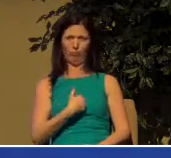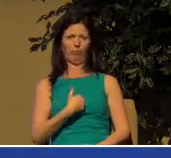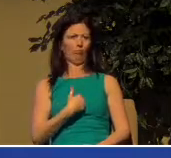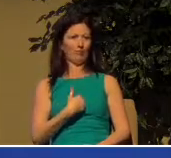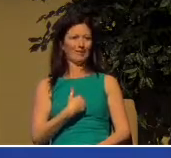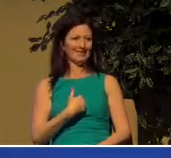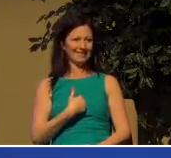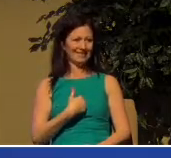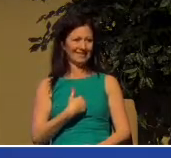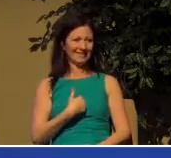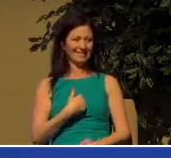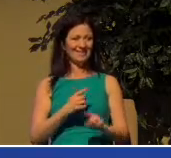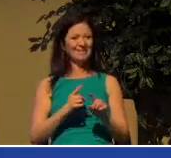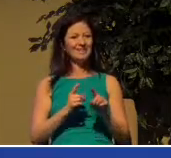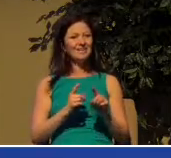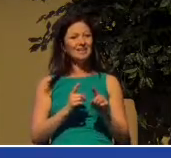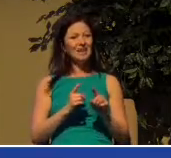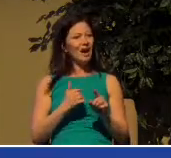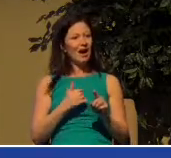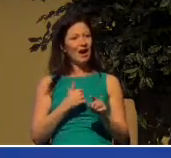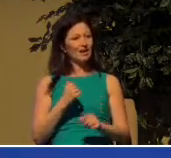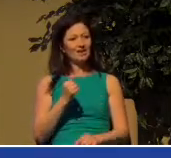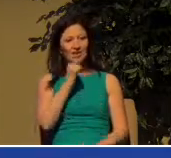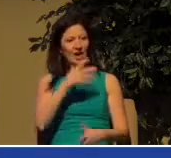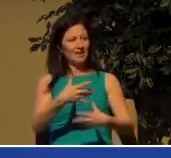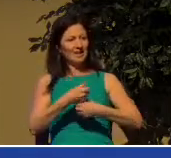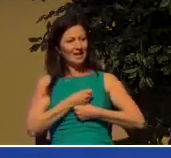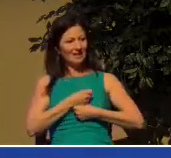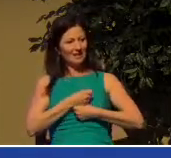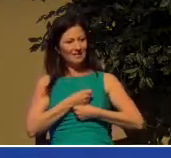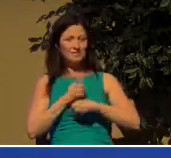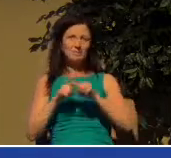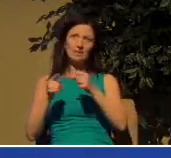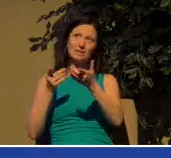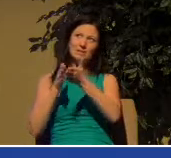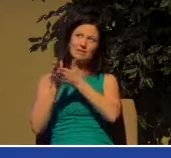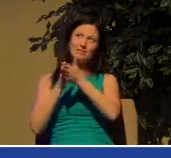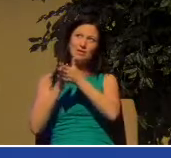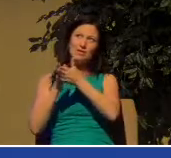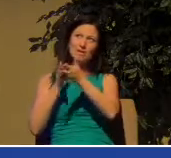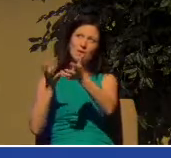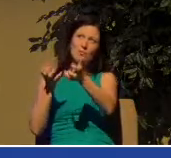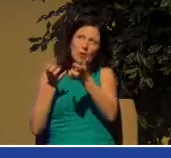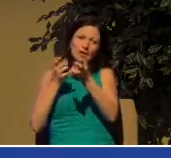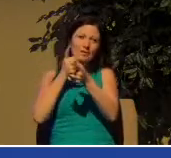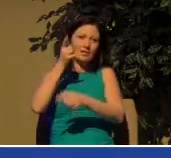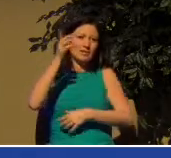I was more interested in having God come through when I stepped out in